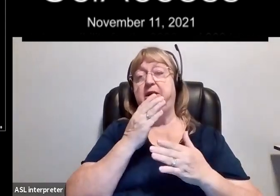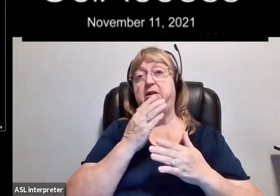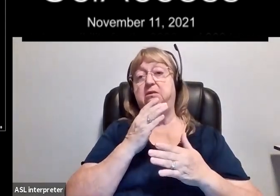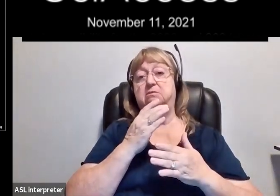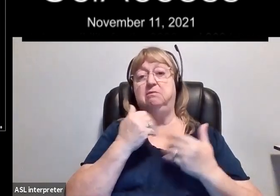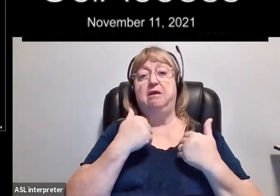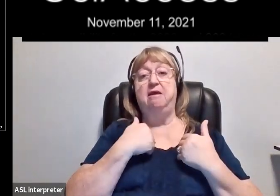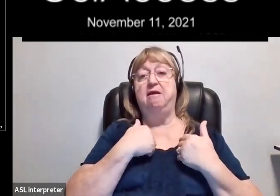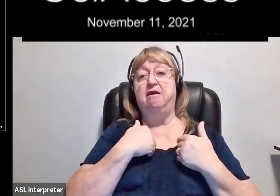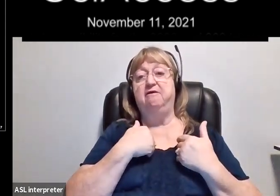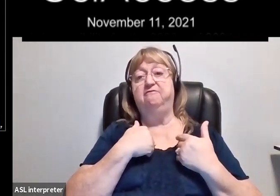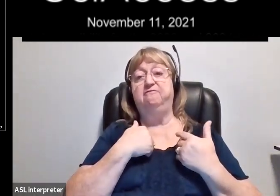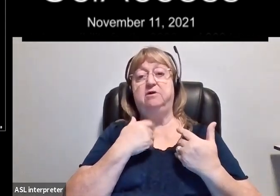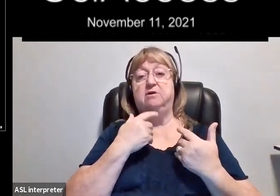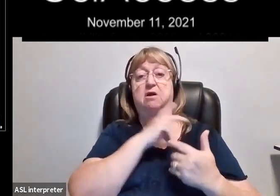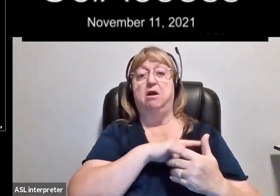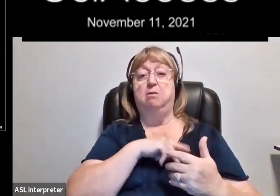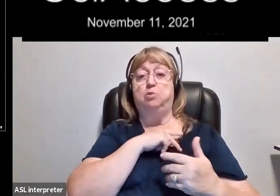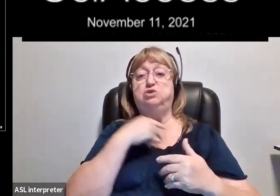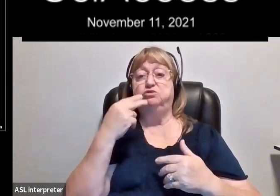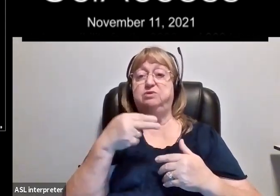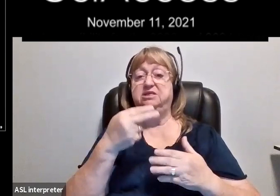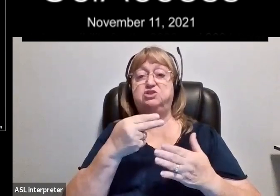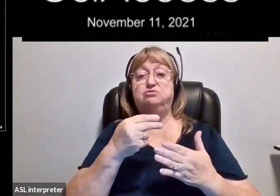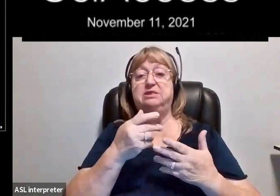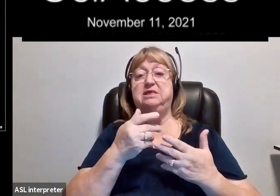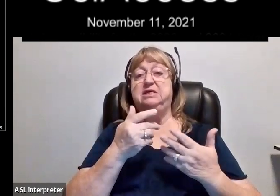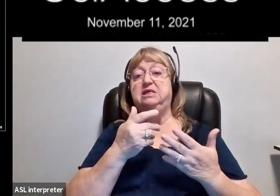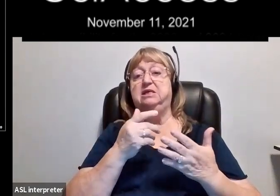have personal histories that